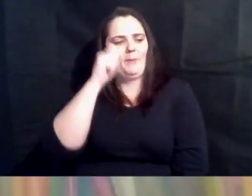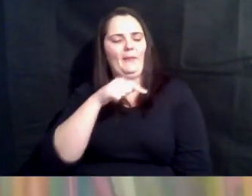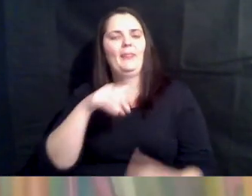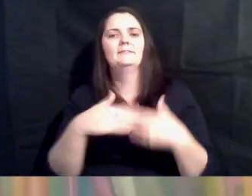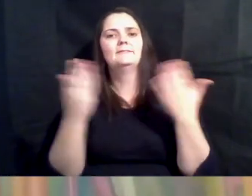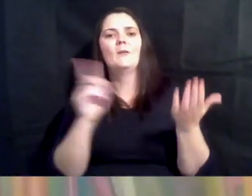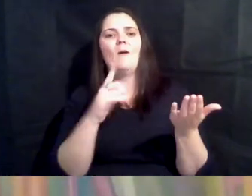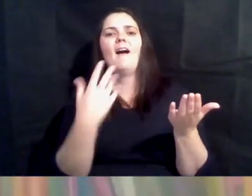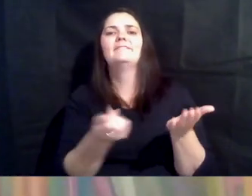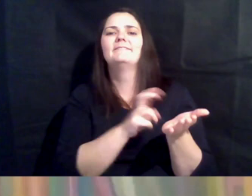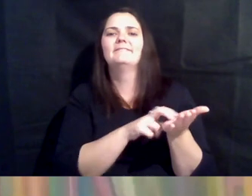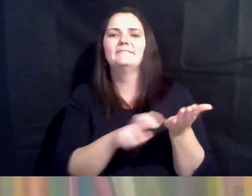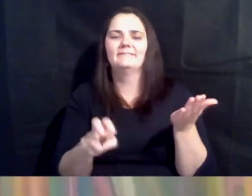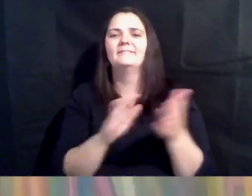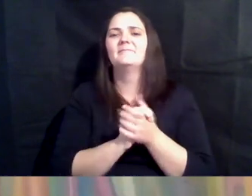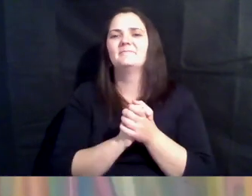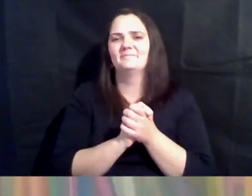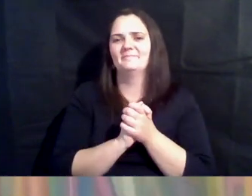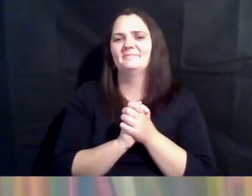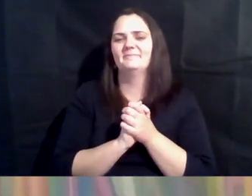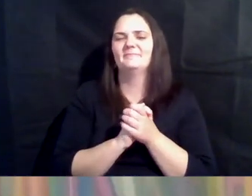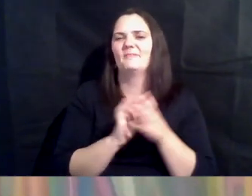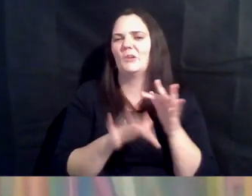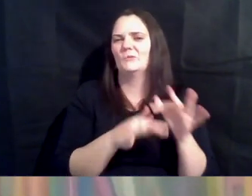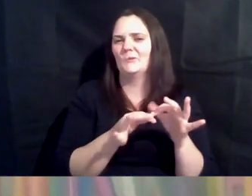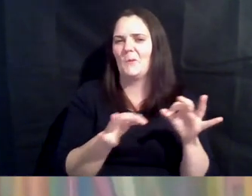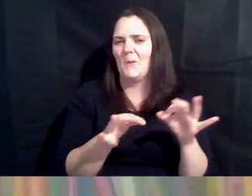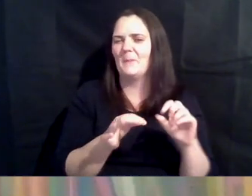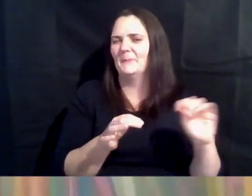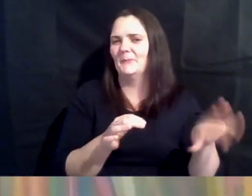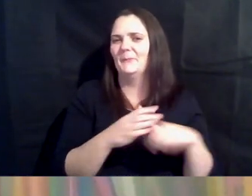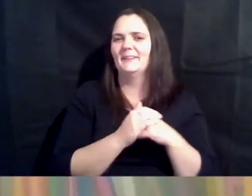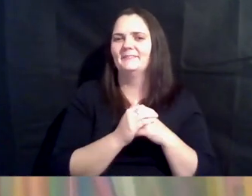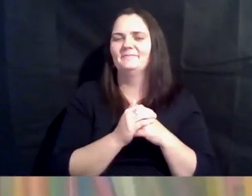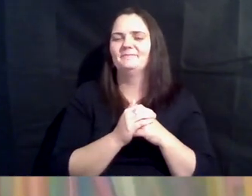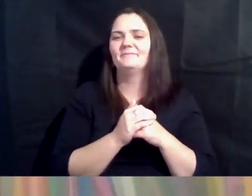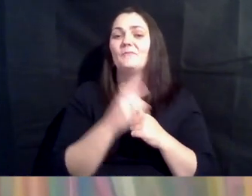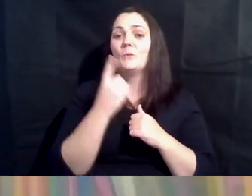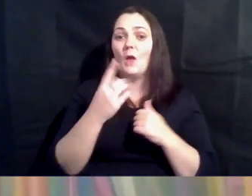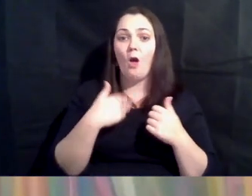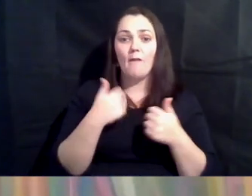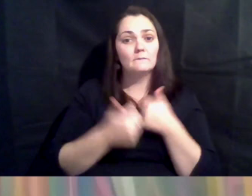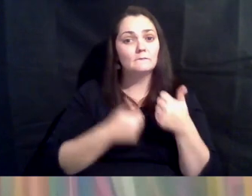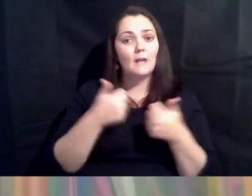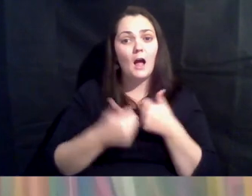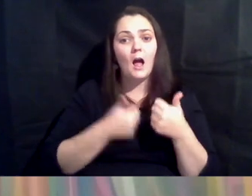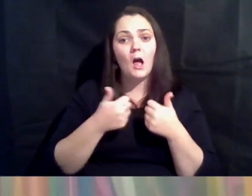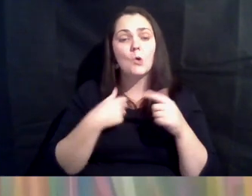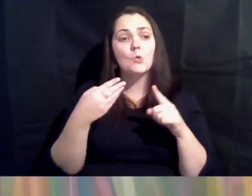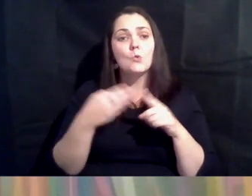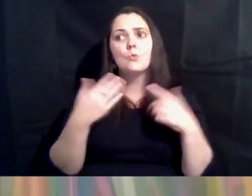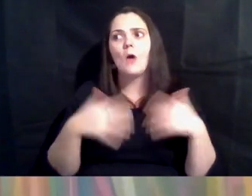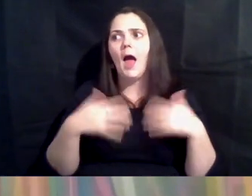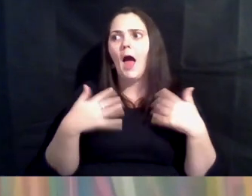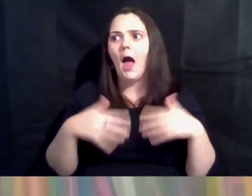again. A fun little thing too, which has become my like favorite tool of my zine making lately,